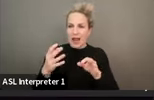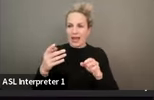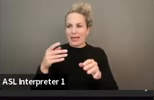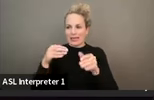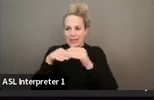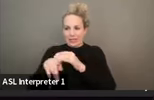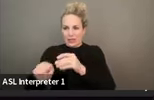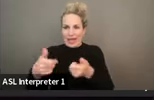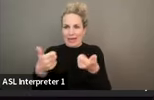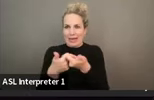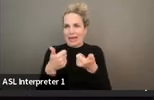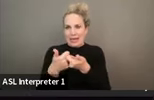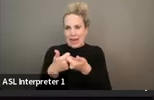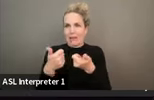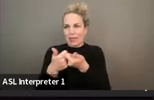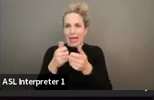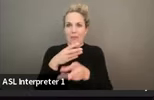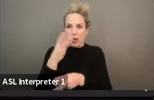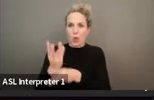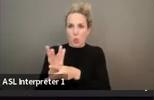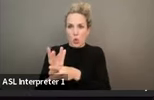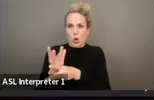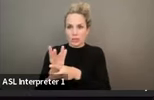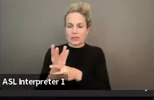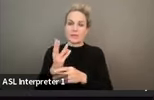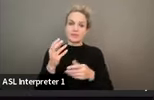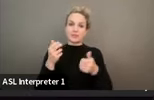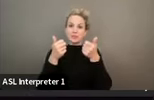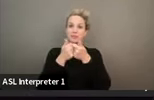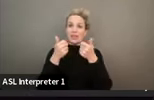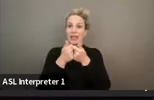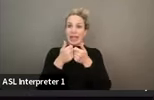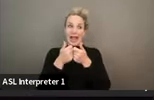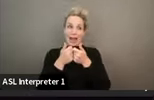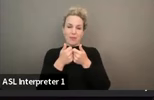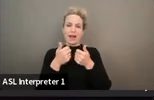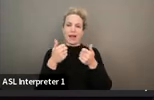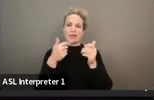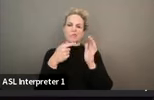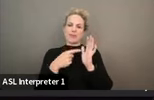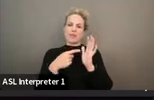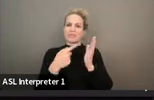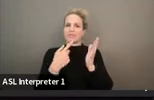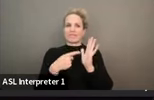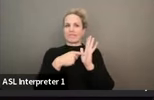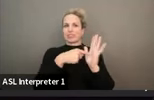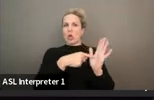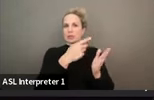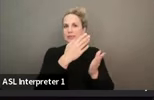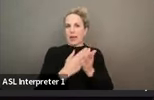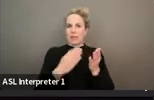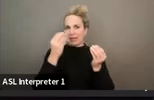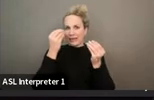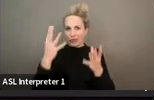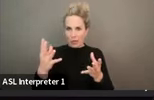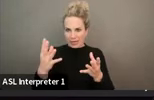world. The game world then has a way of presenting some sort of information and